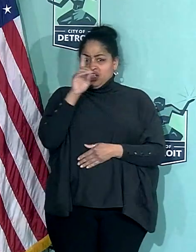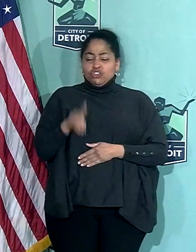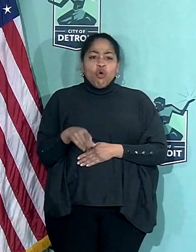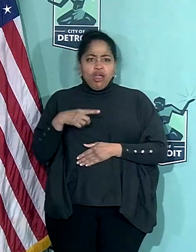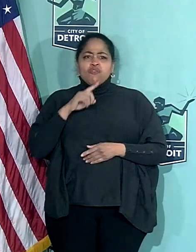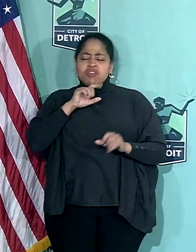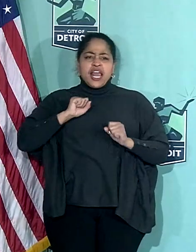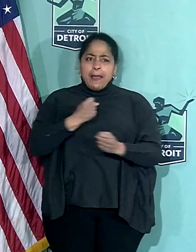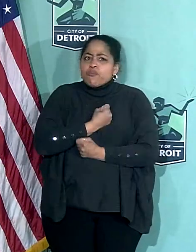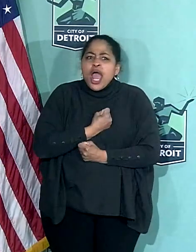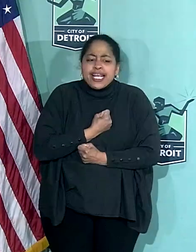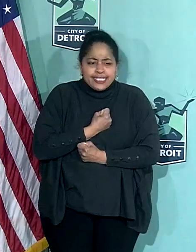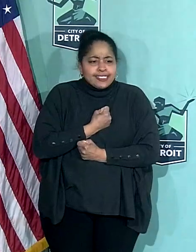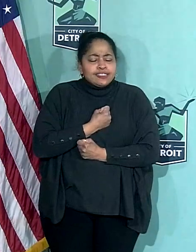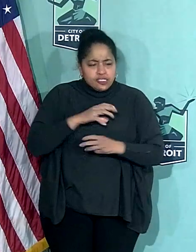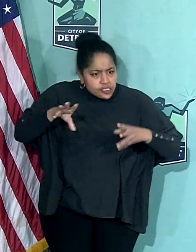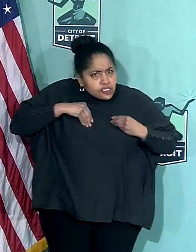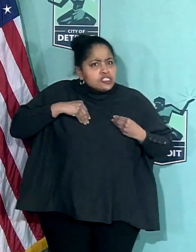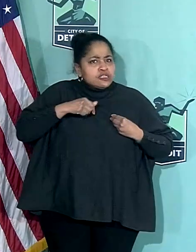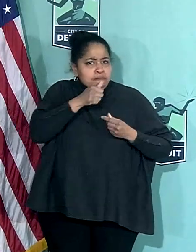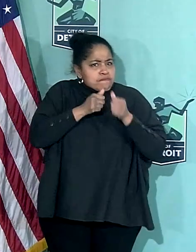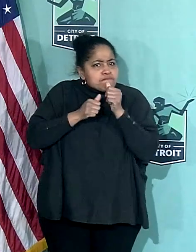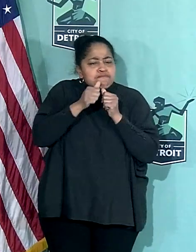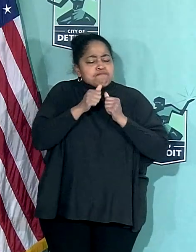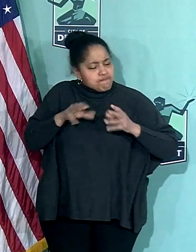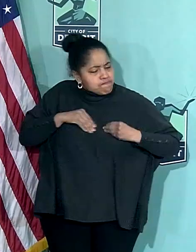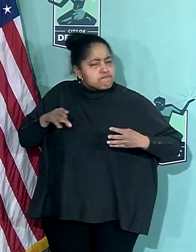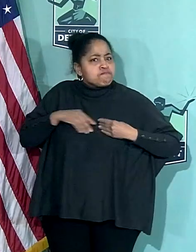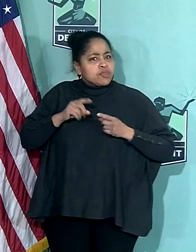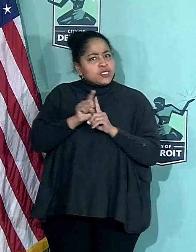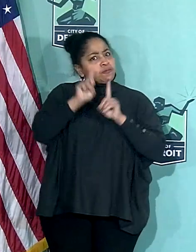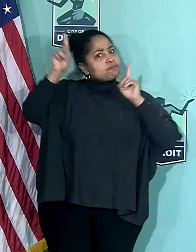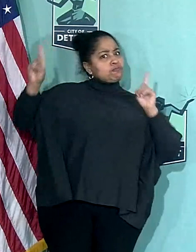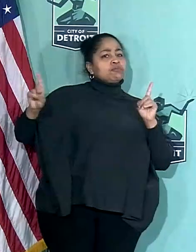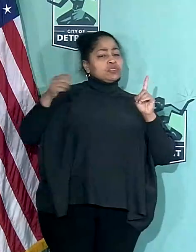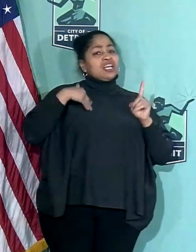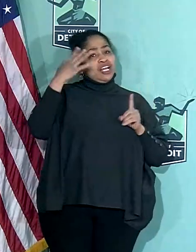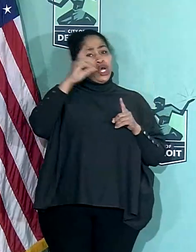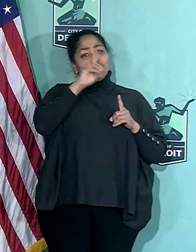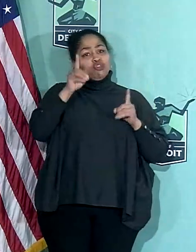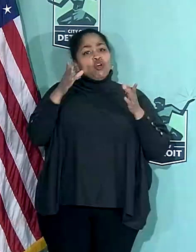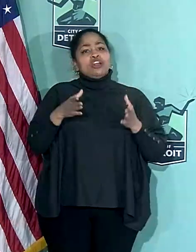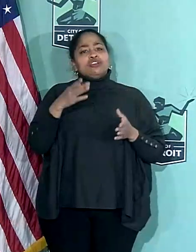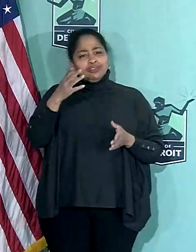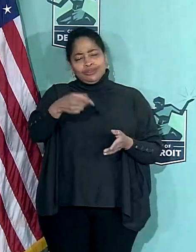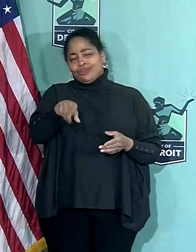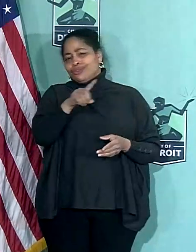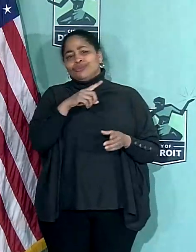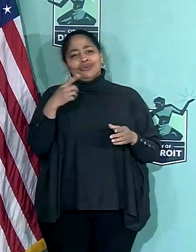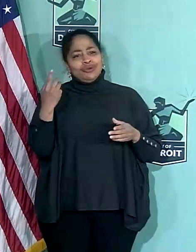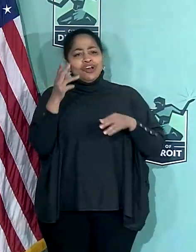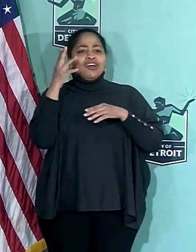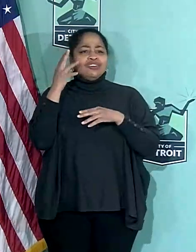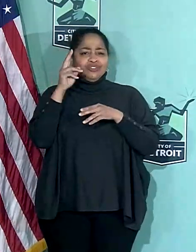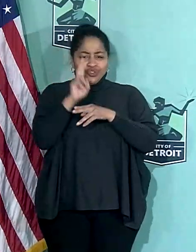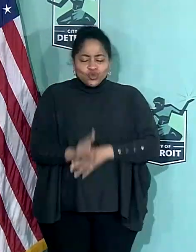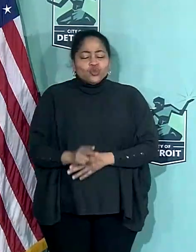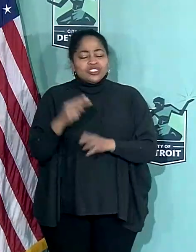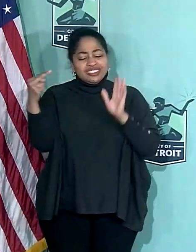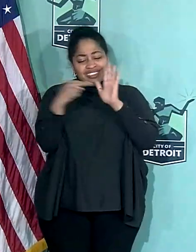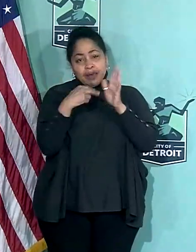embraced social distancing. I know Detroiters are familiar with the fact that I will always give you metrics, but I